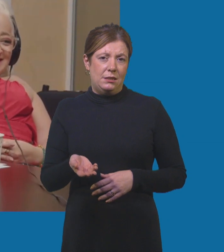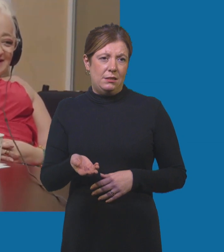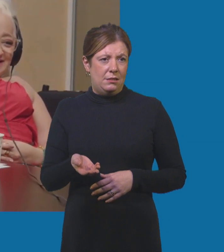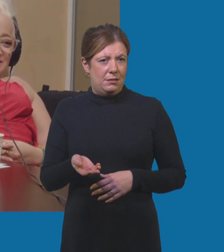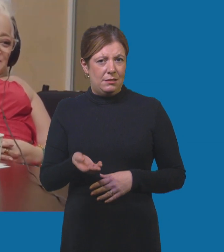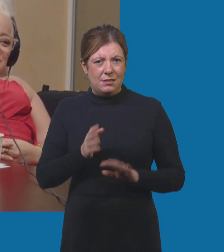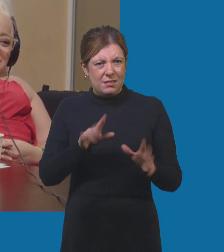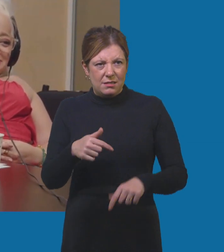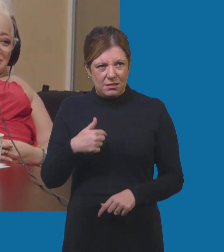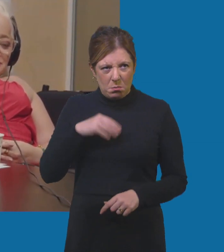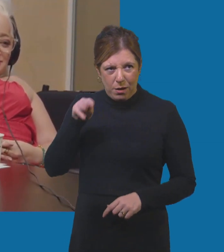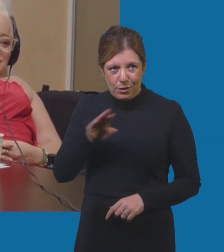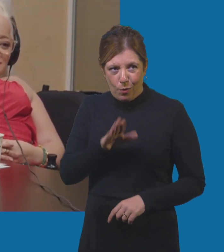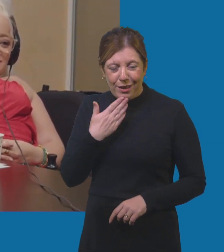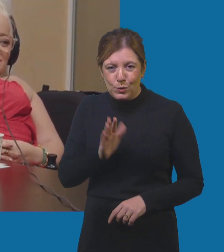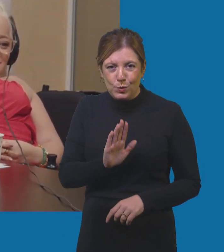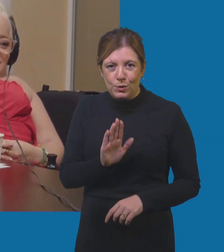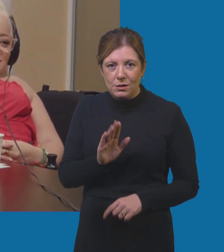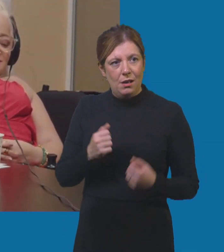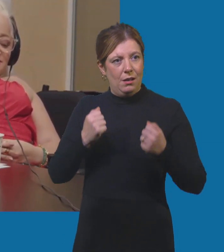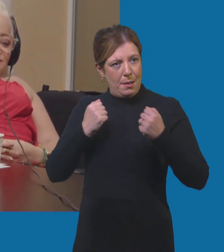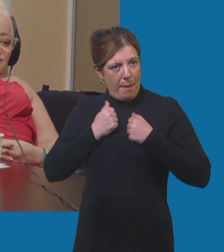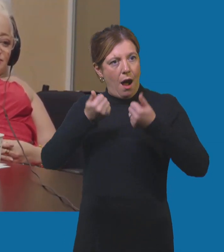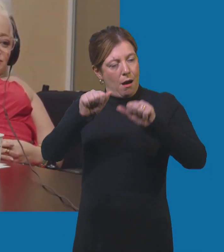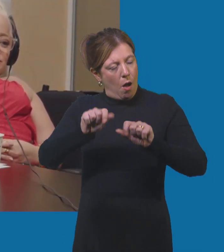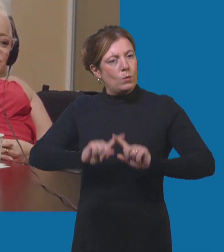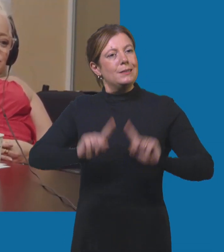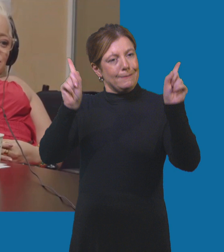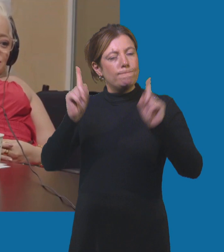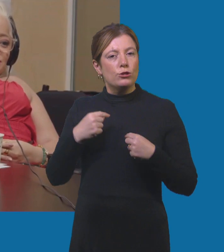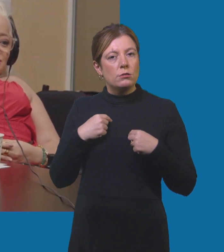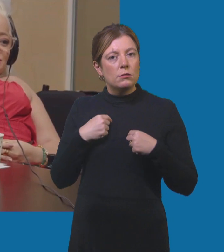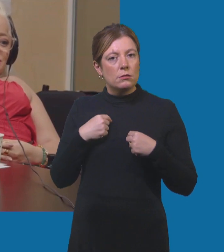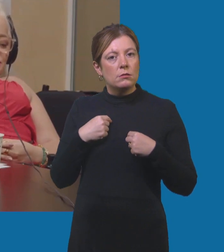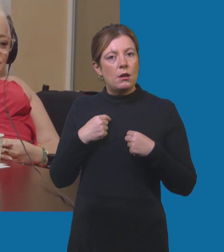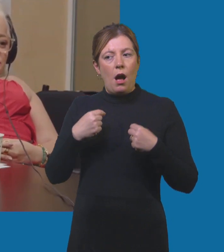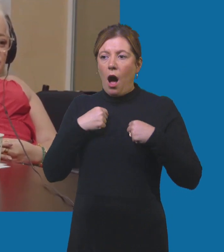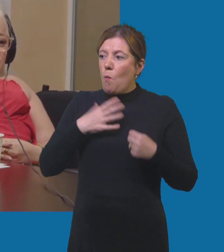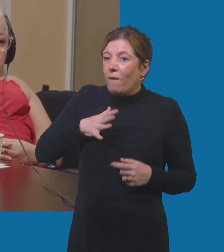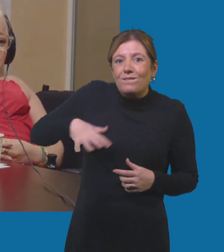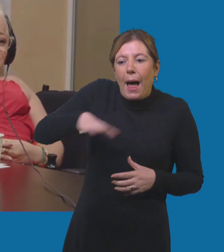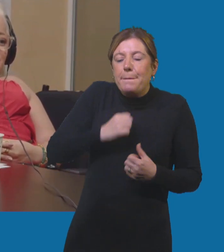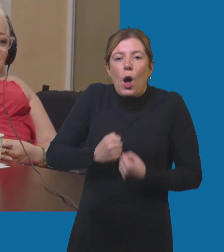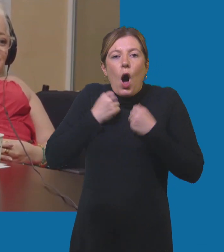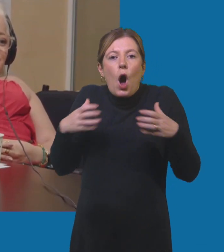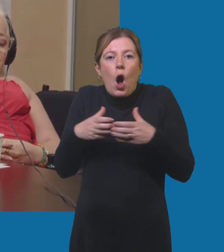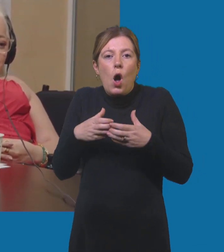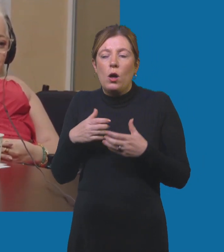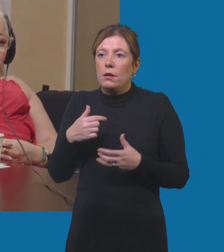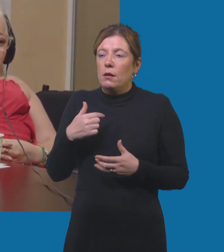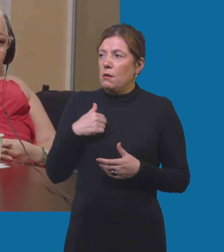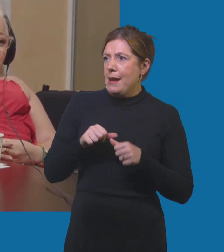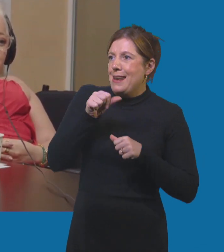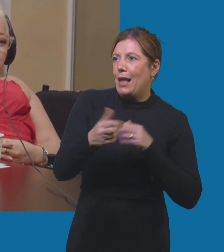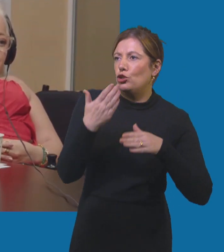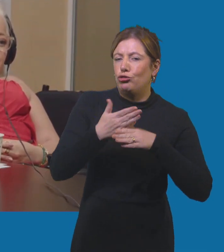stars? And I'm like, I don't want to do the Paralympic. I've got different goals. You know, I want to grow my family. I want to figure out what I'm going to do as a new